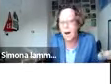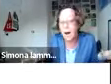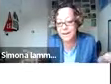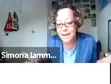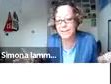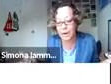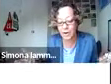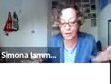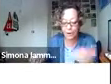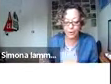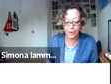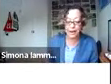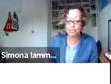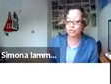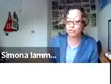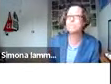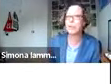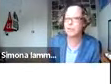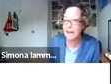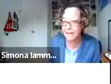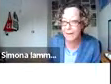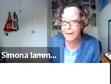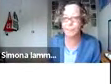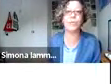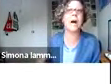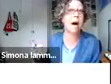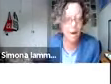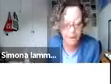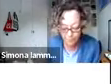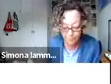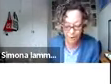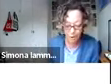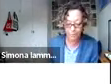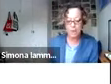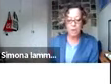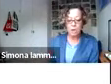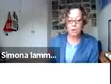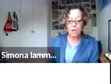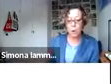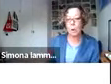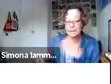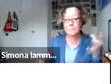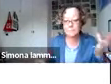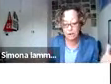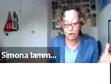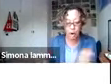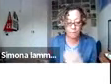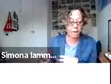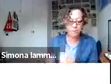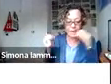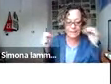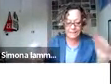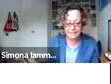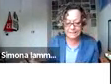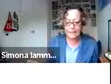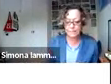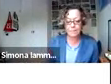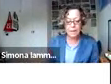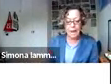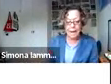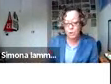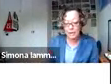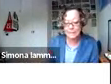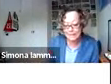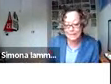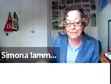the higher the entry barrier, and therefore the higher the monopoly. So it's a measure of monopoly, is